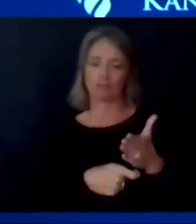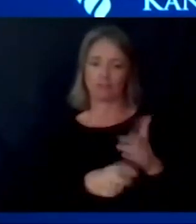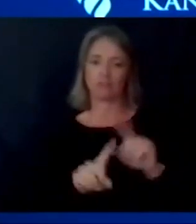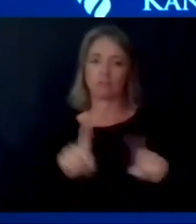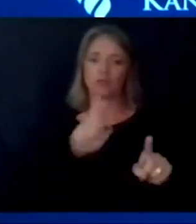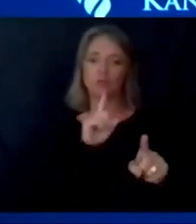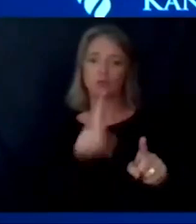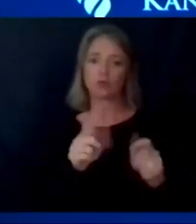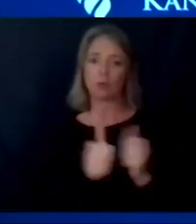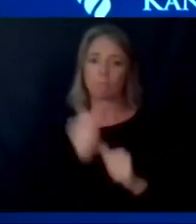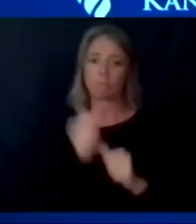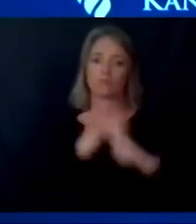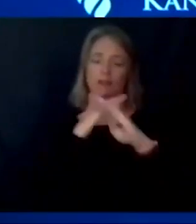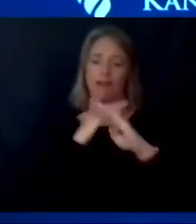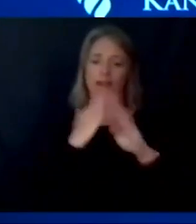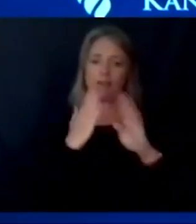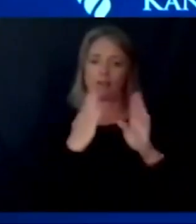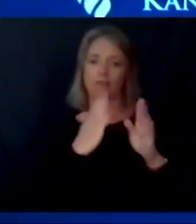health strategies.